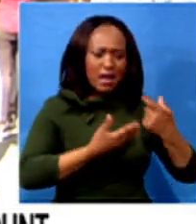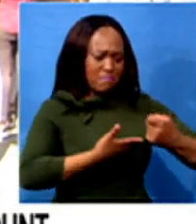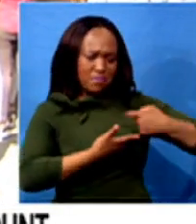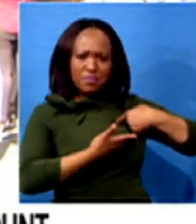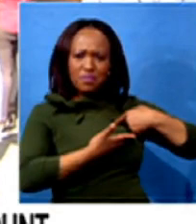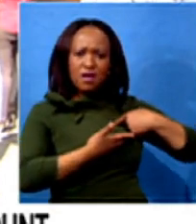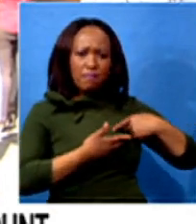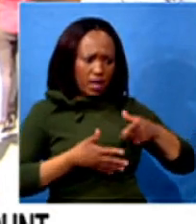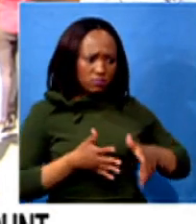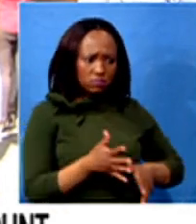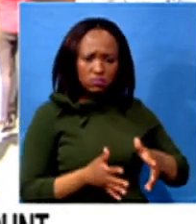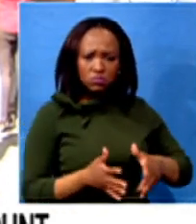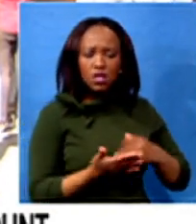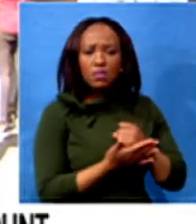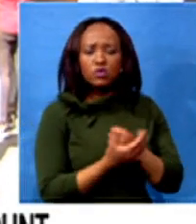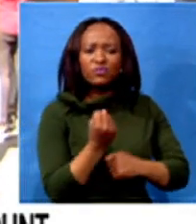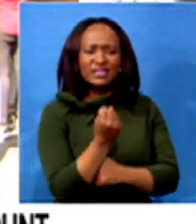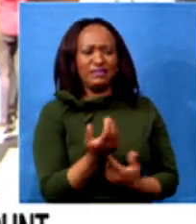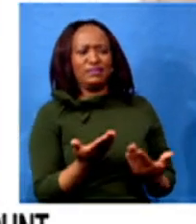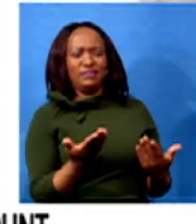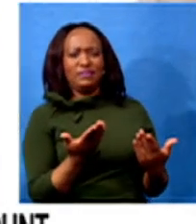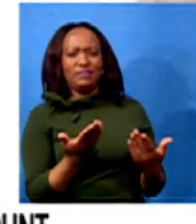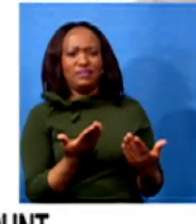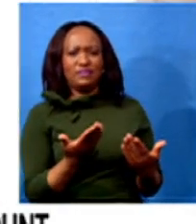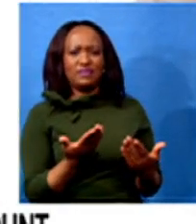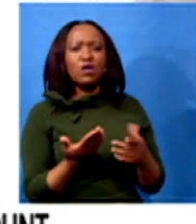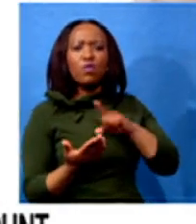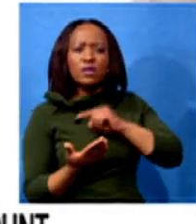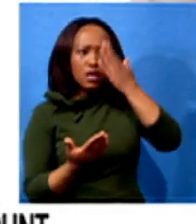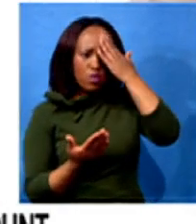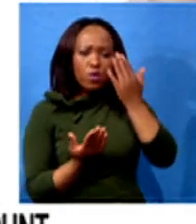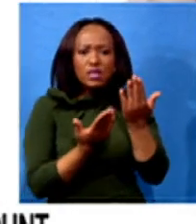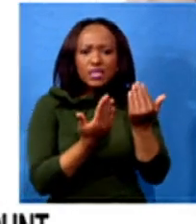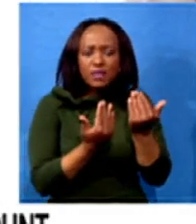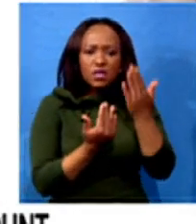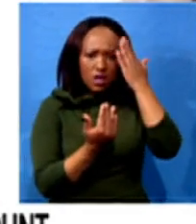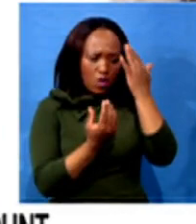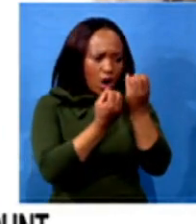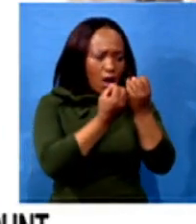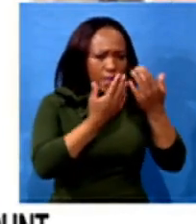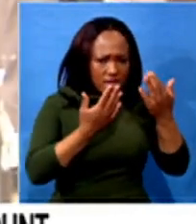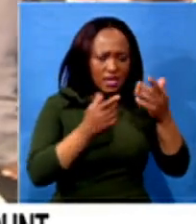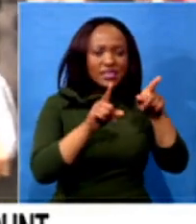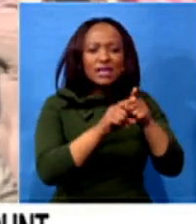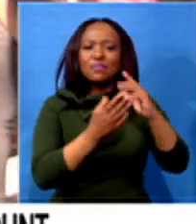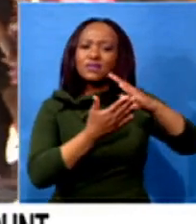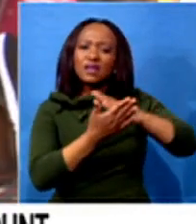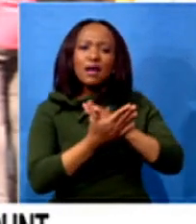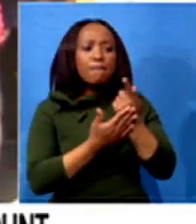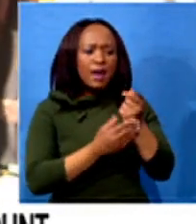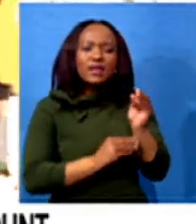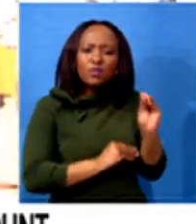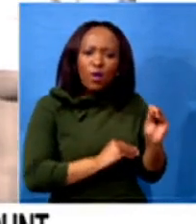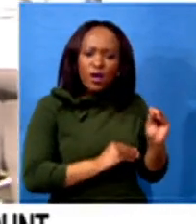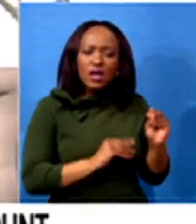the post office now has to deal with those they know they are expecting and those that they are not expecting. Even though your money is there,